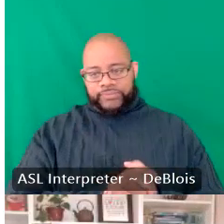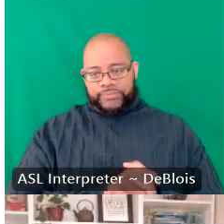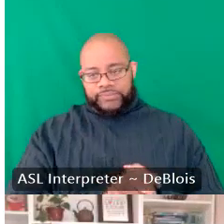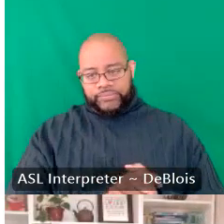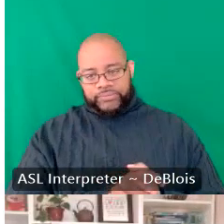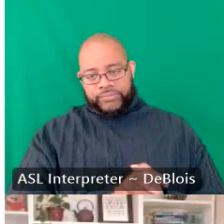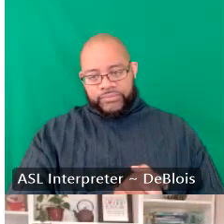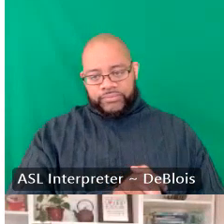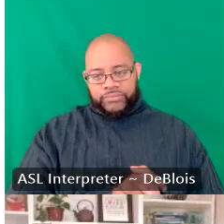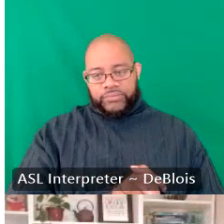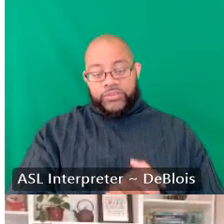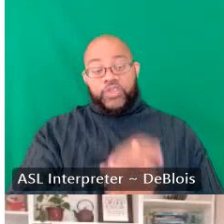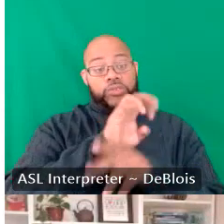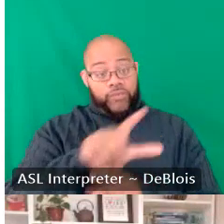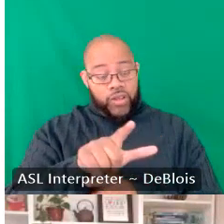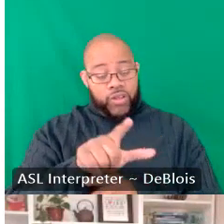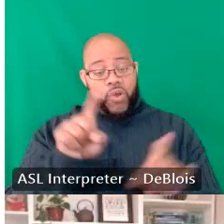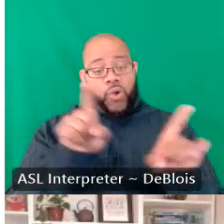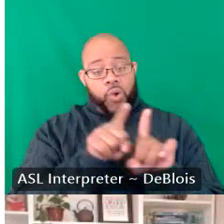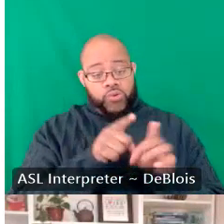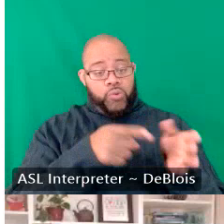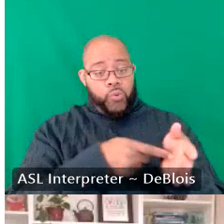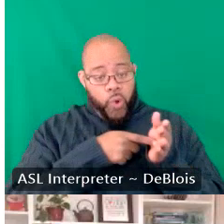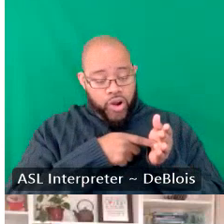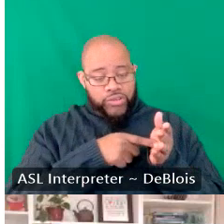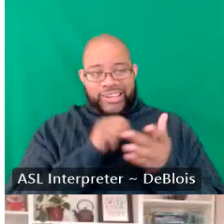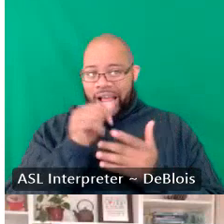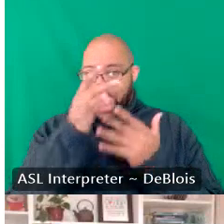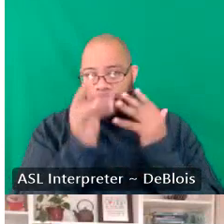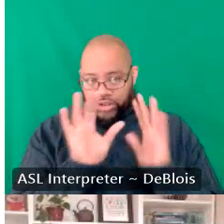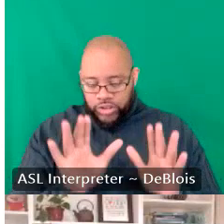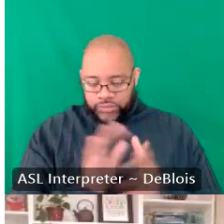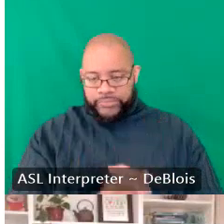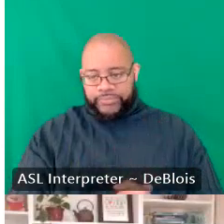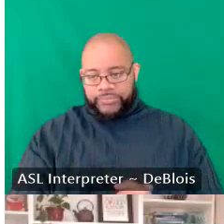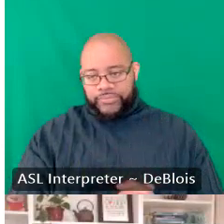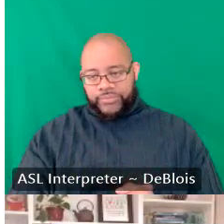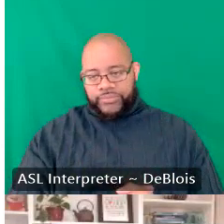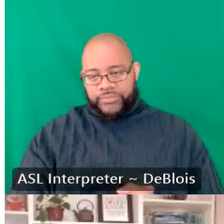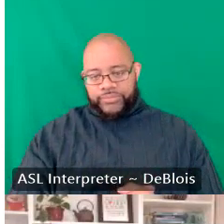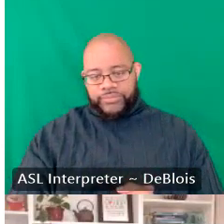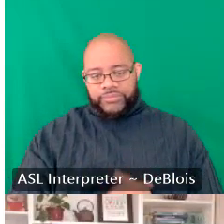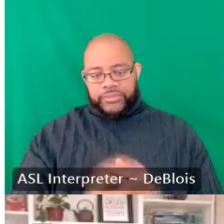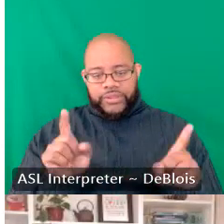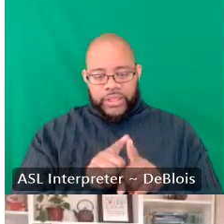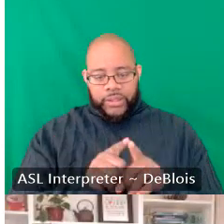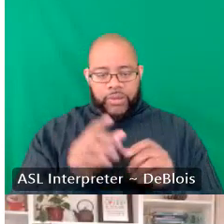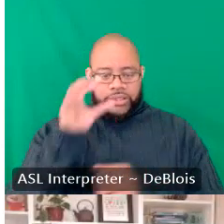It is useful and it is also required. It's not optional. Same with estimating employment levels, for